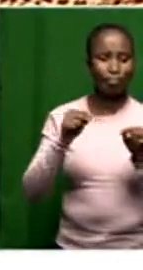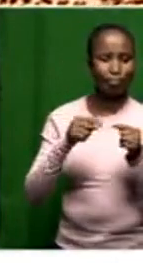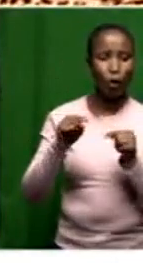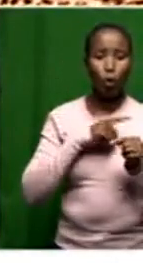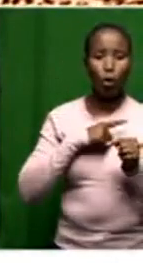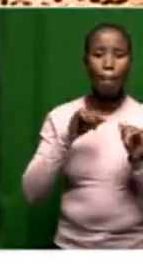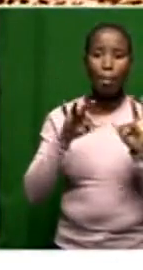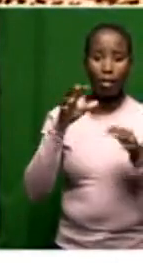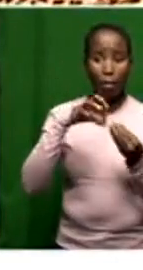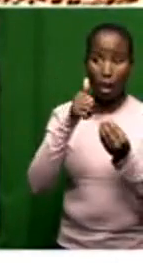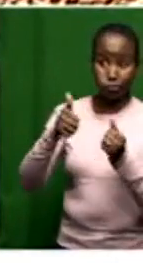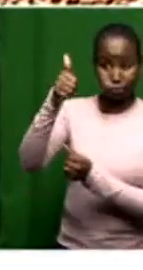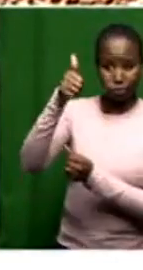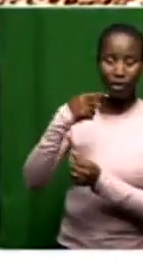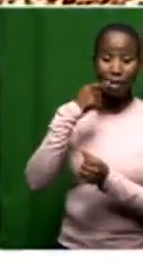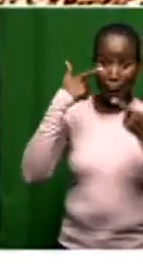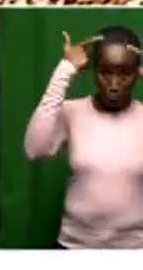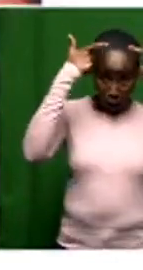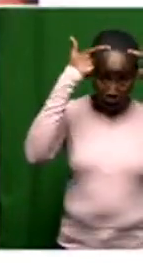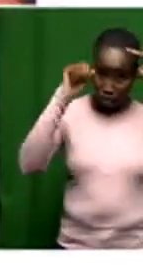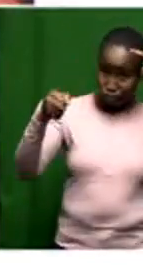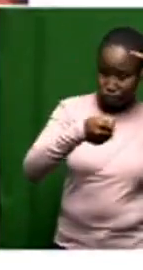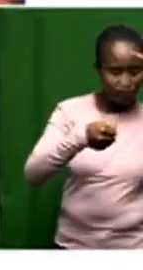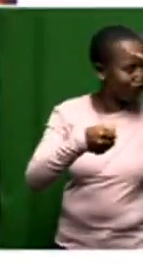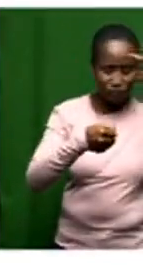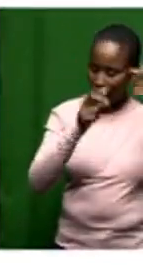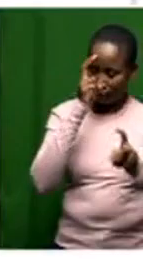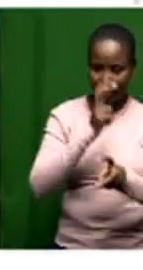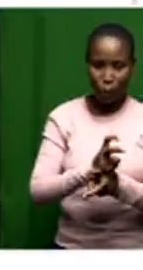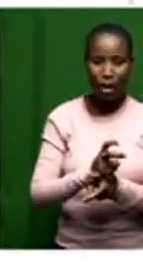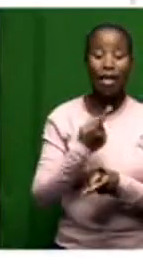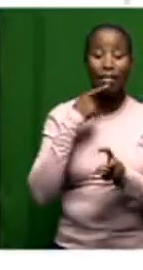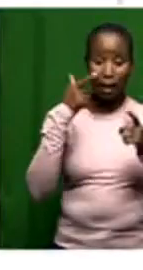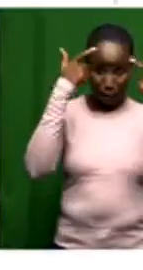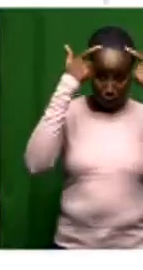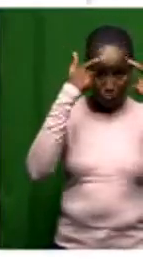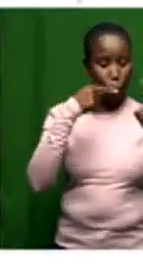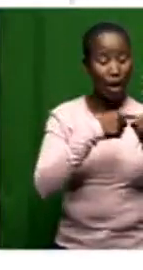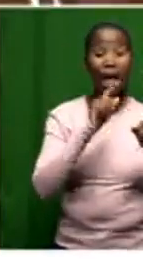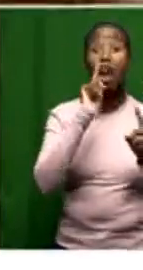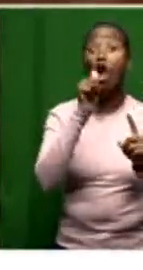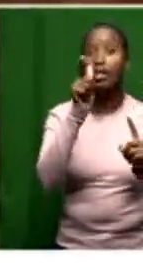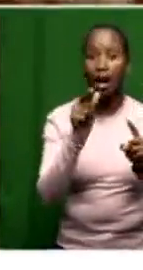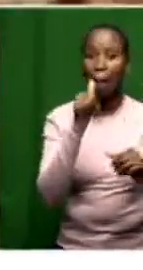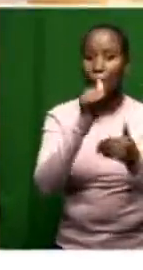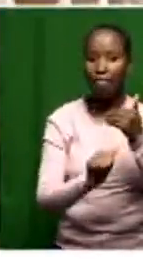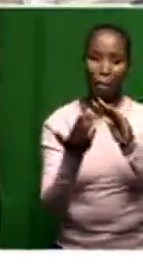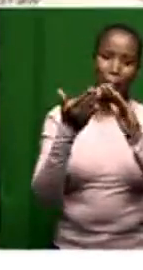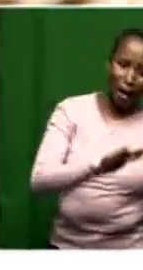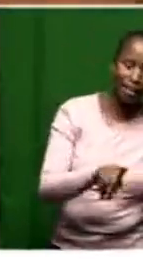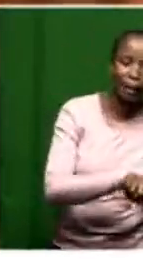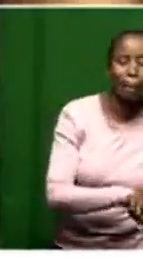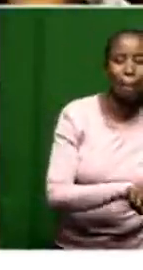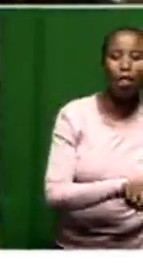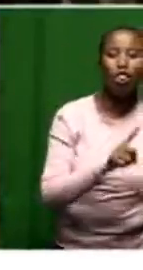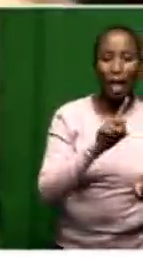royals refused to accept the queen as the regent. Queen Mantfombi Dlamini-Zulu died a month later, leaving her eldest